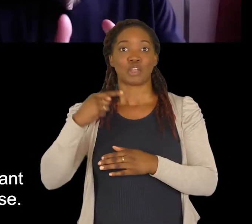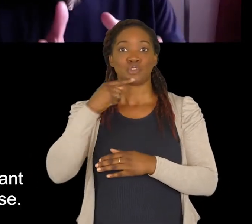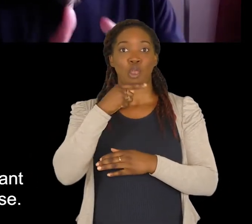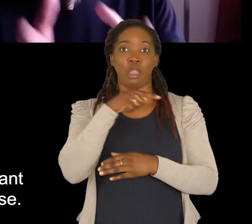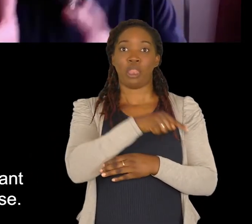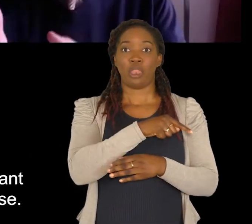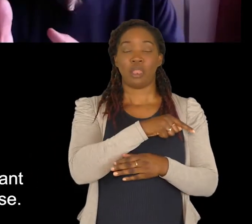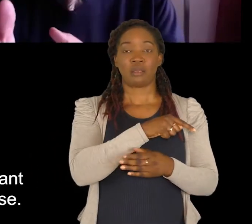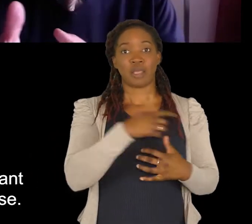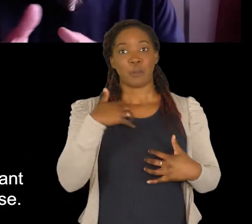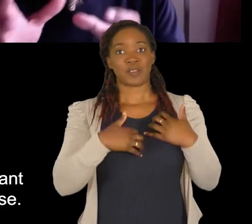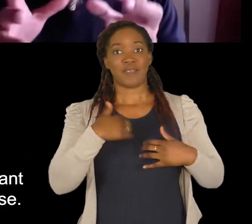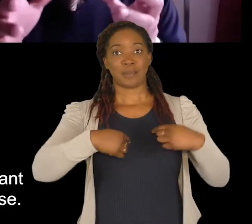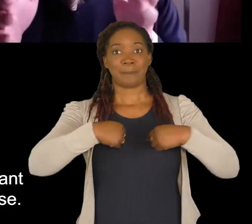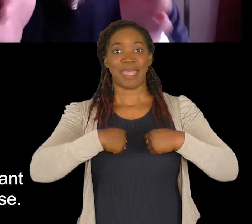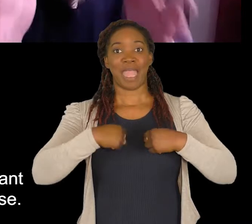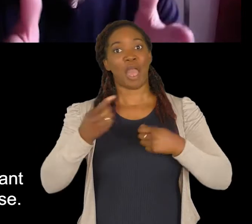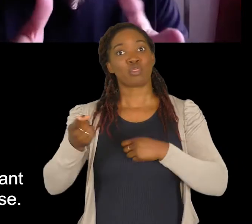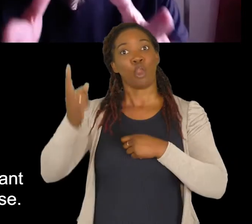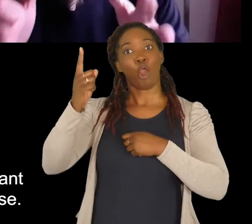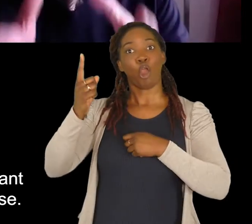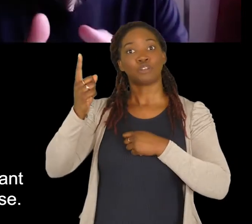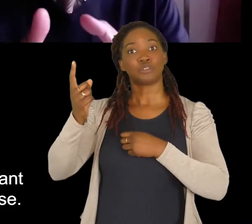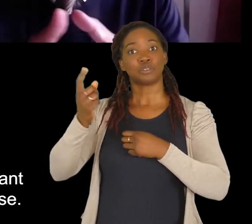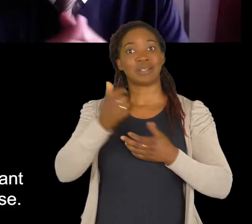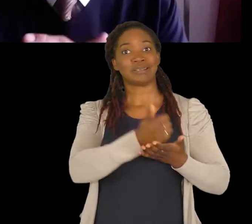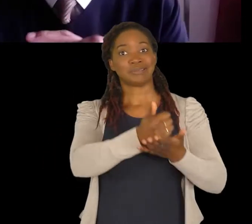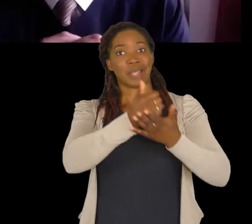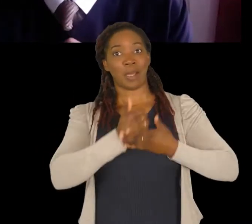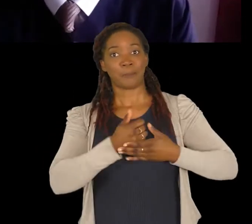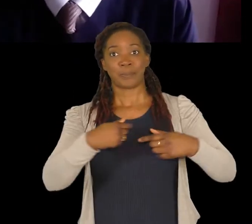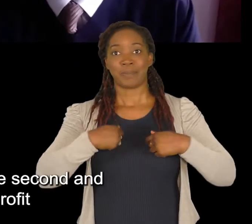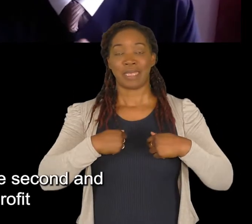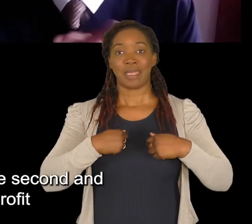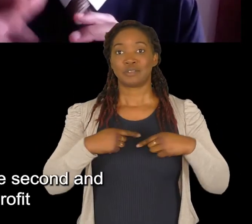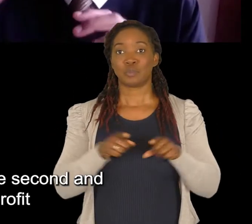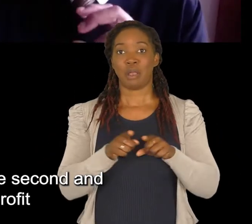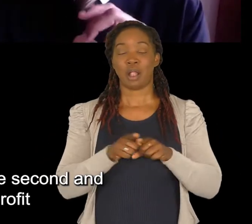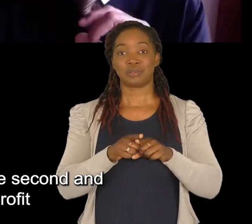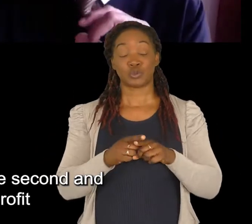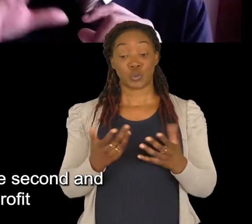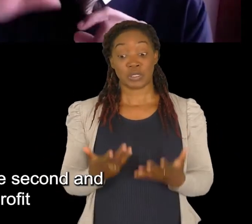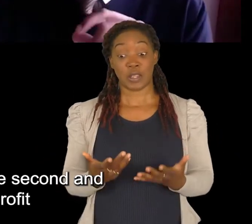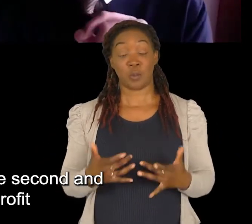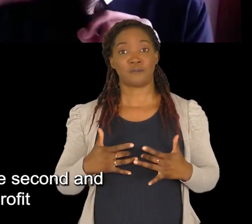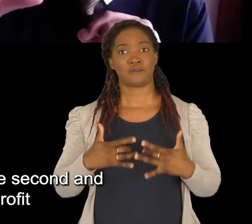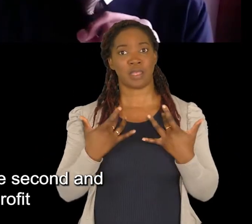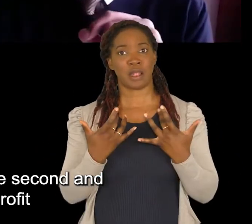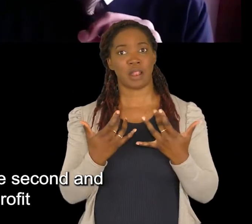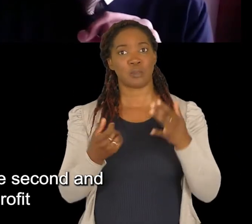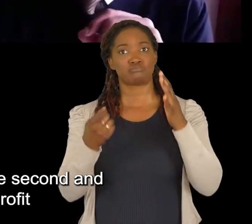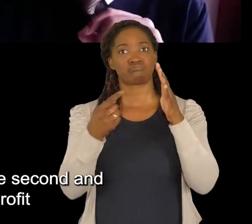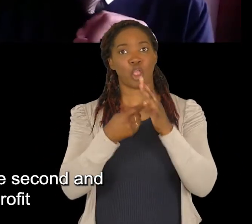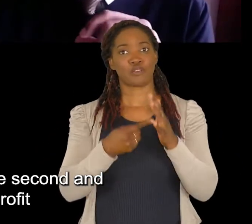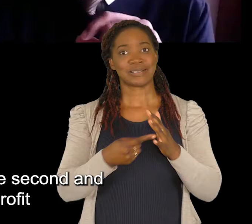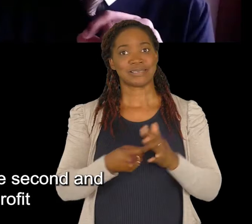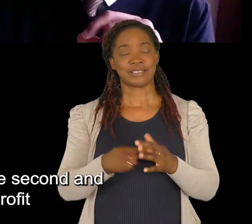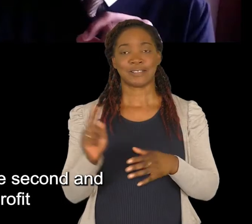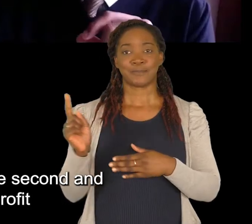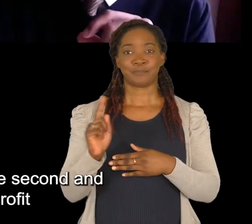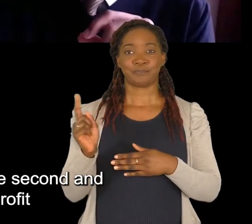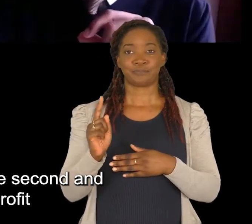leading me as well. I feel that's very important to feel you're doing something with purpose. And I feel now my priorities are